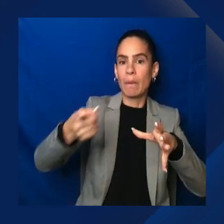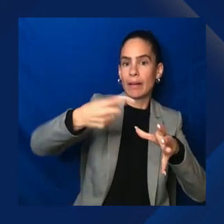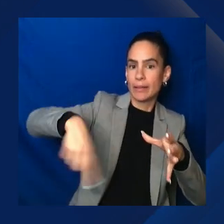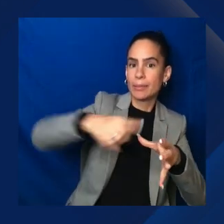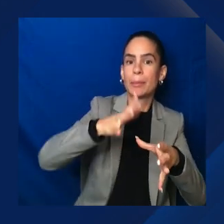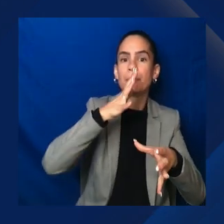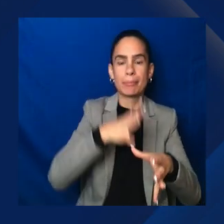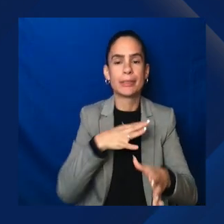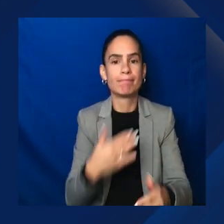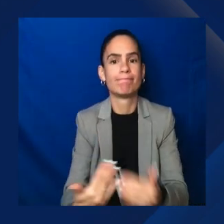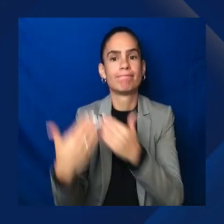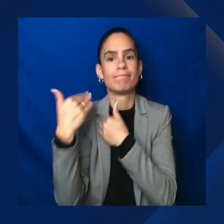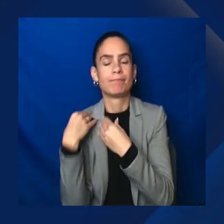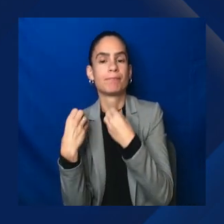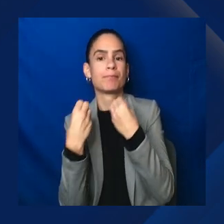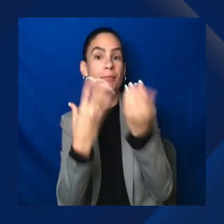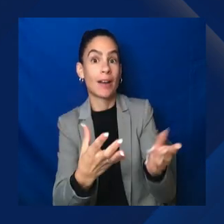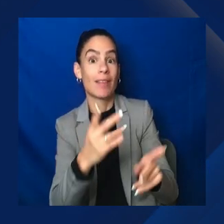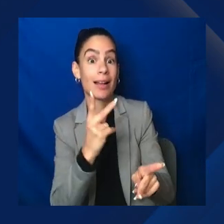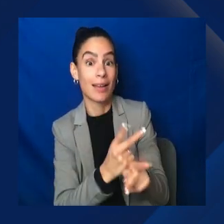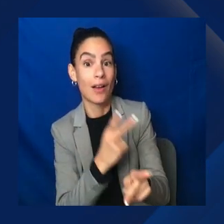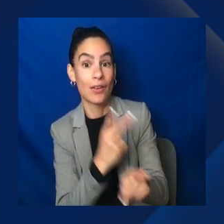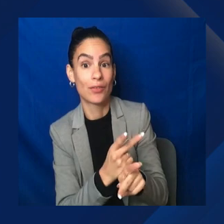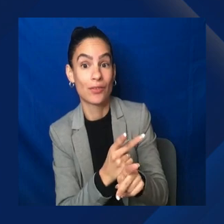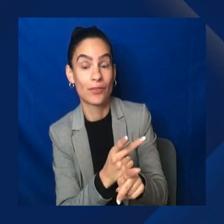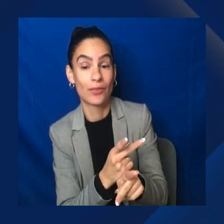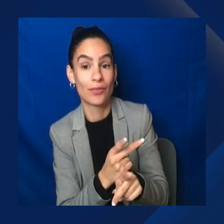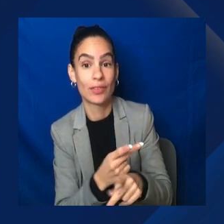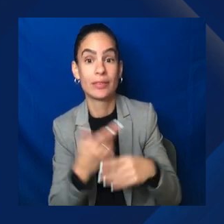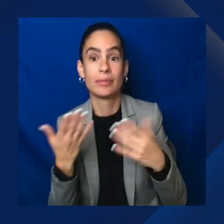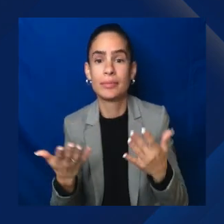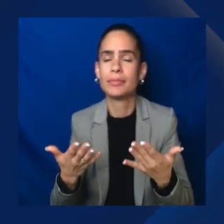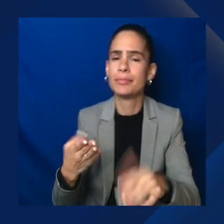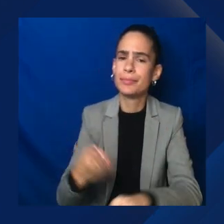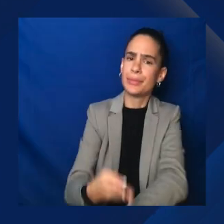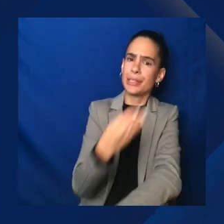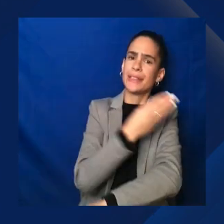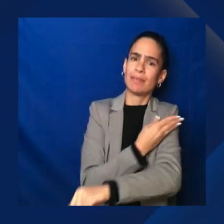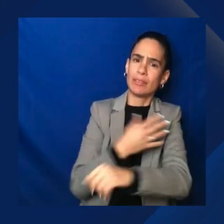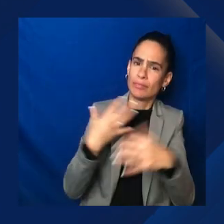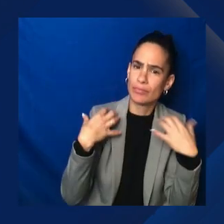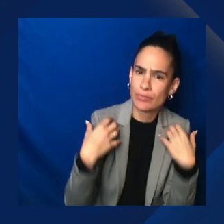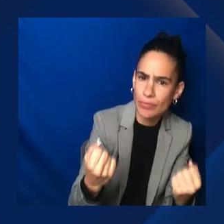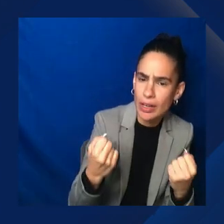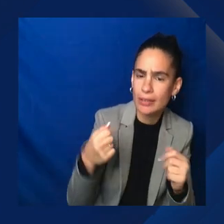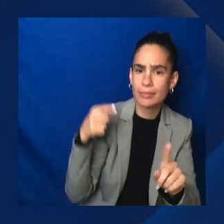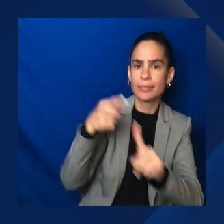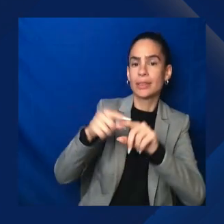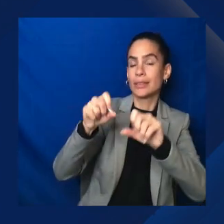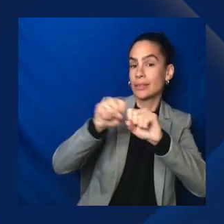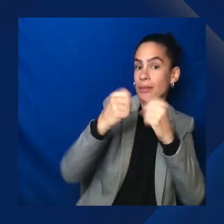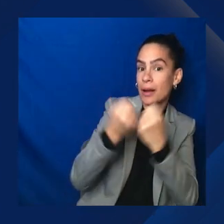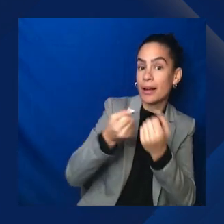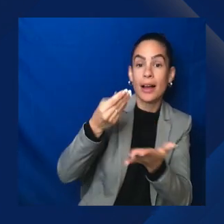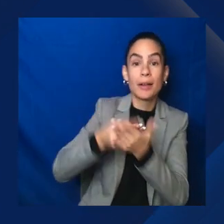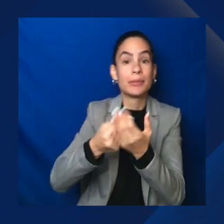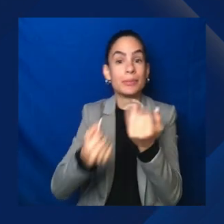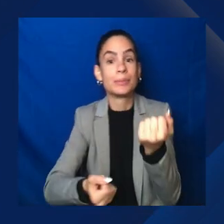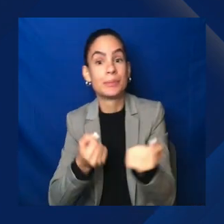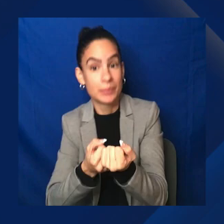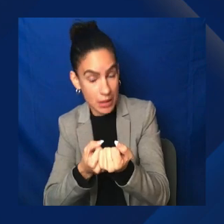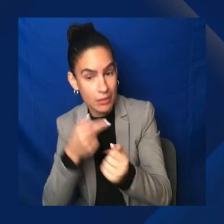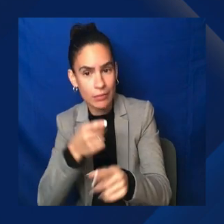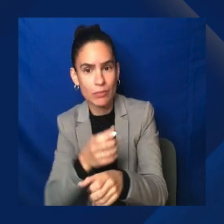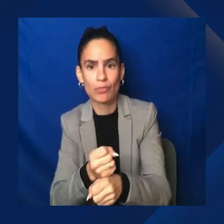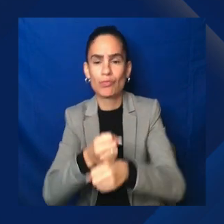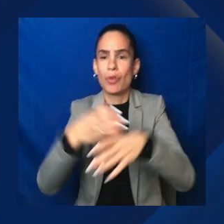it serves, strengthening the economic and social supports growing families need. As the Vice President